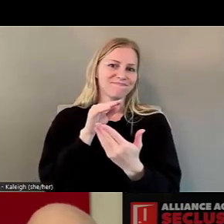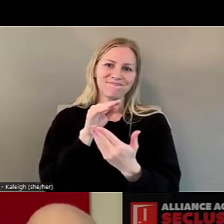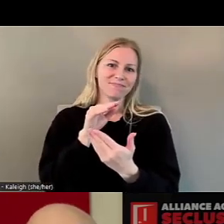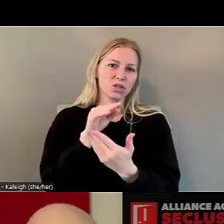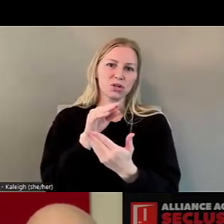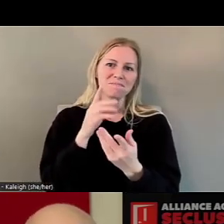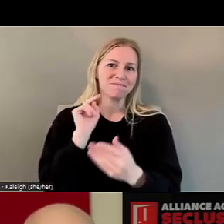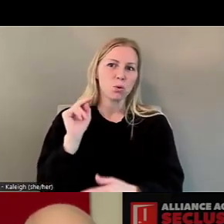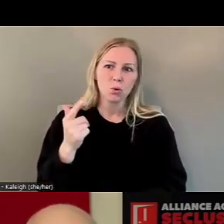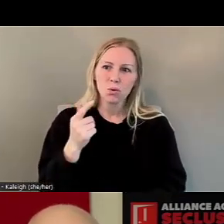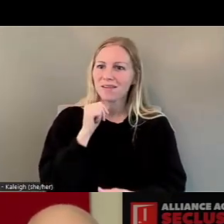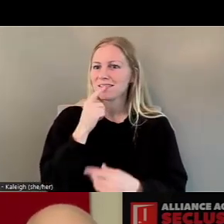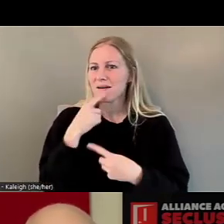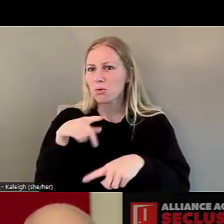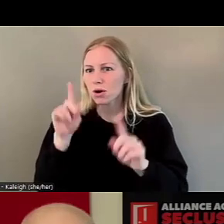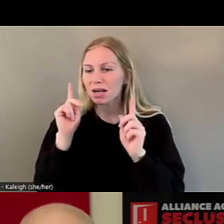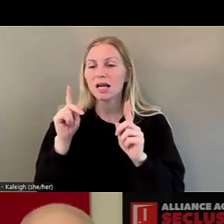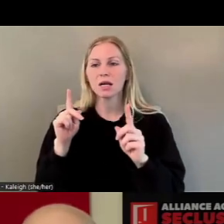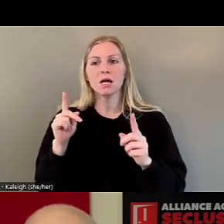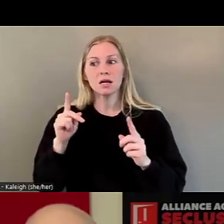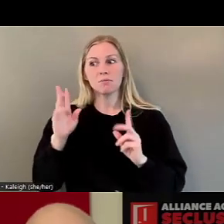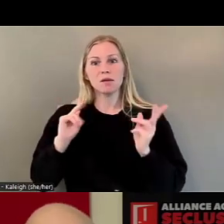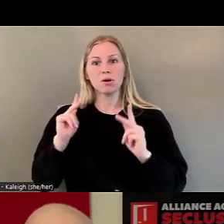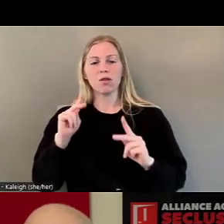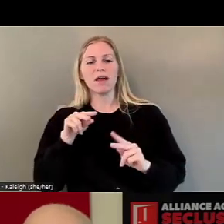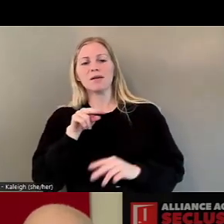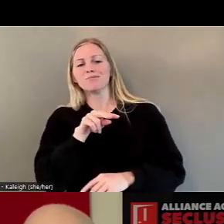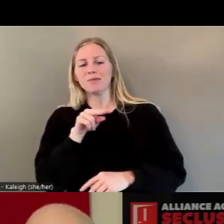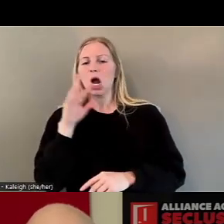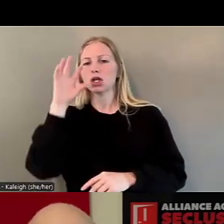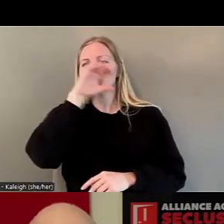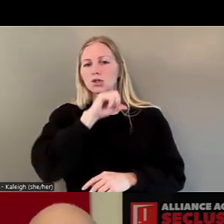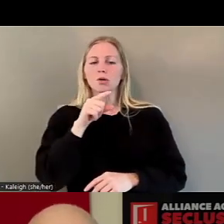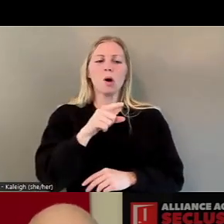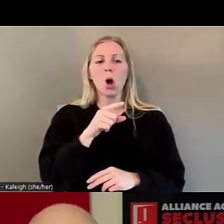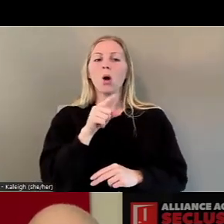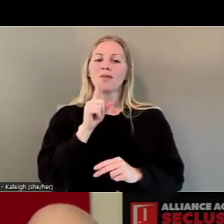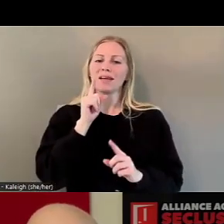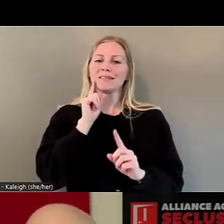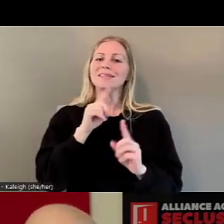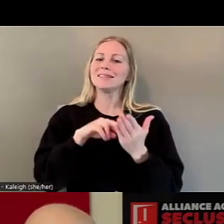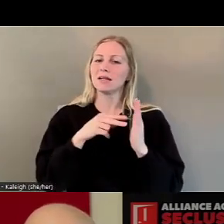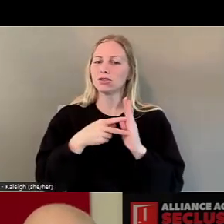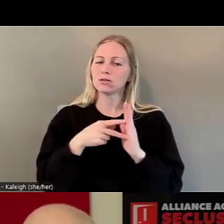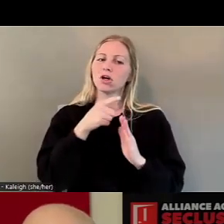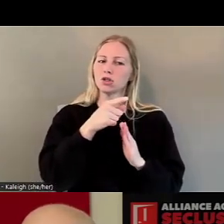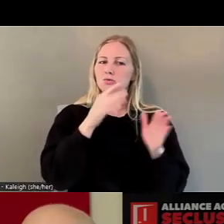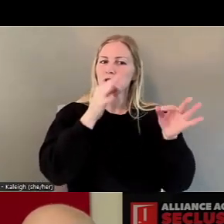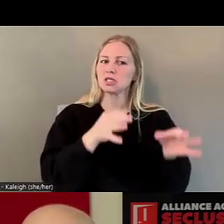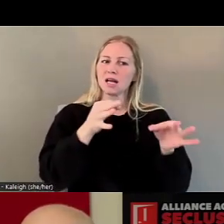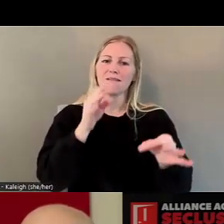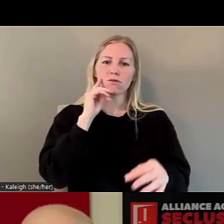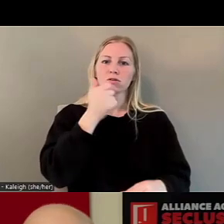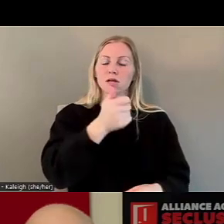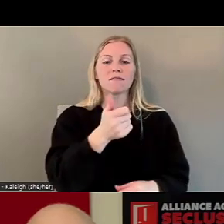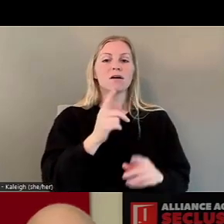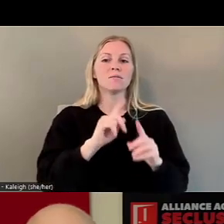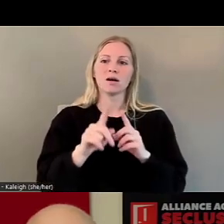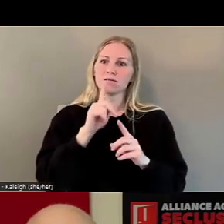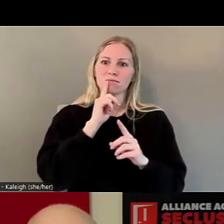they're assuming that it's intentional. They're assuming that people are making choices when, in fact, there's often far more to human behavior than